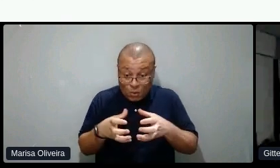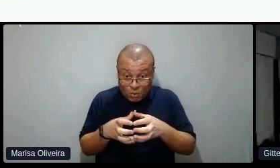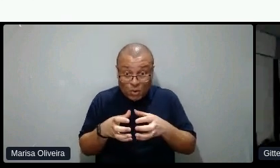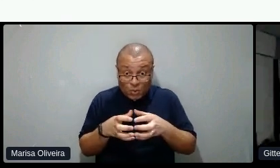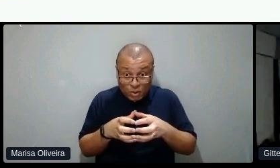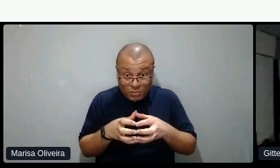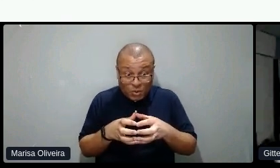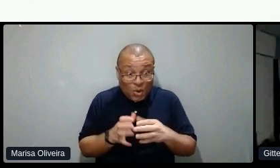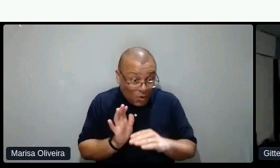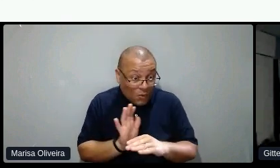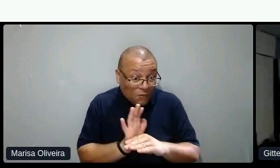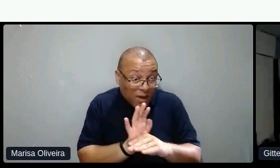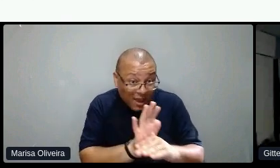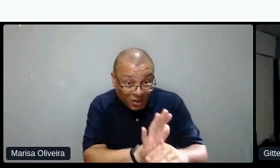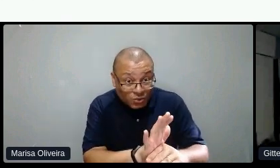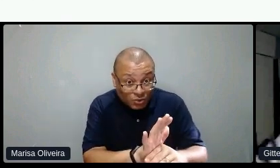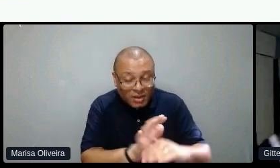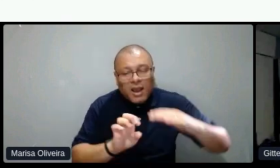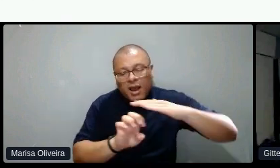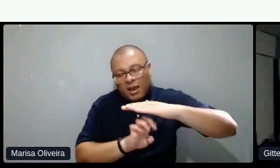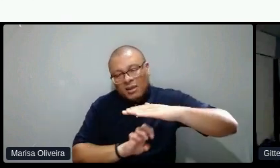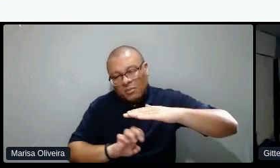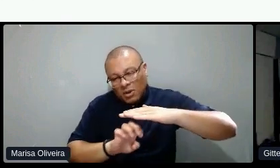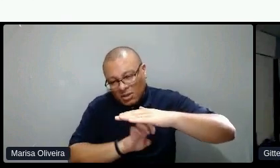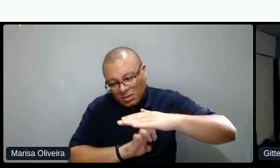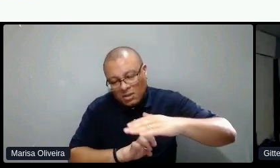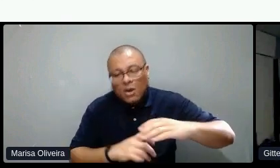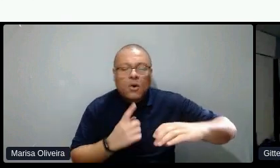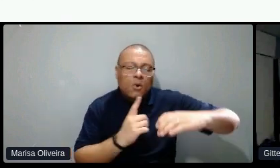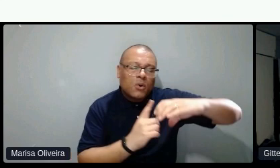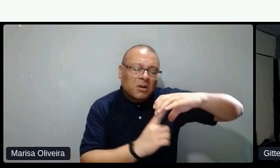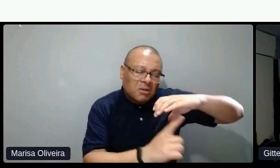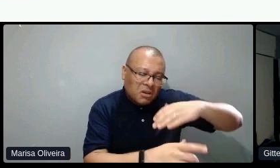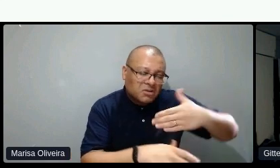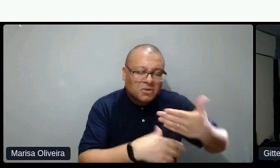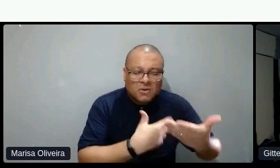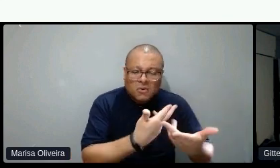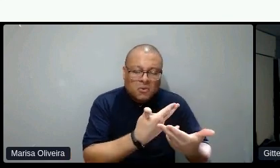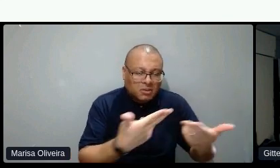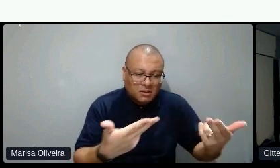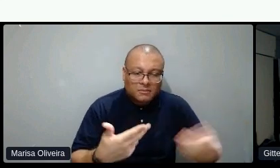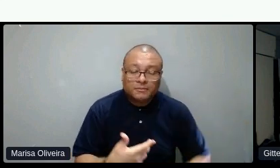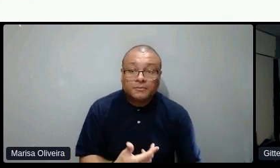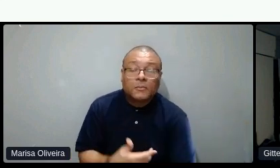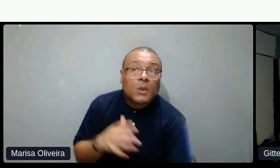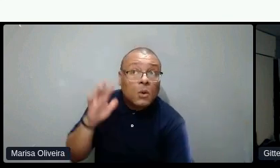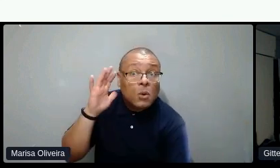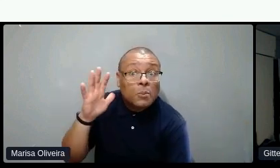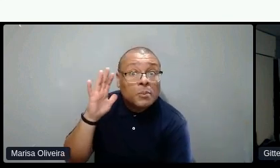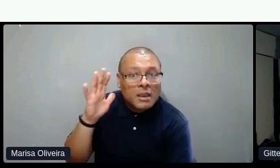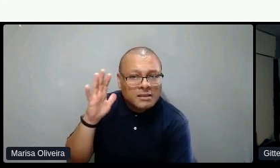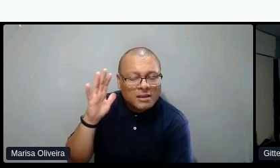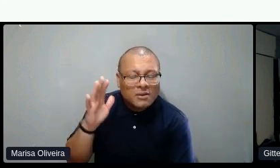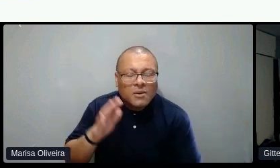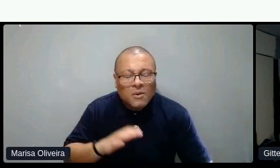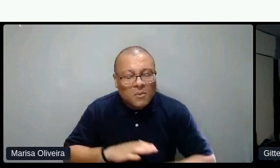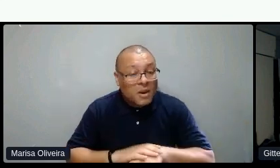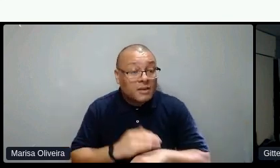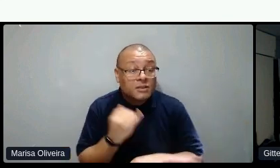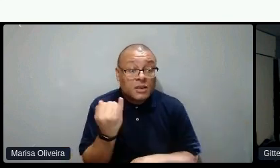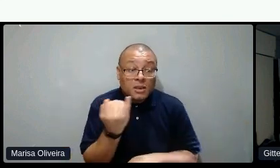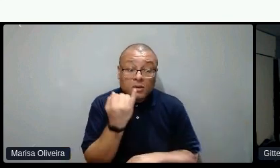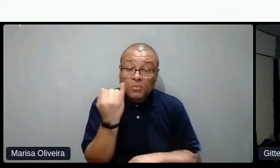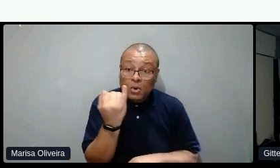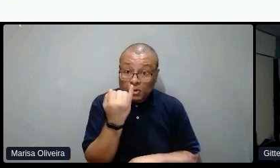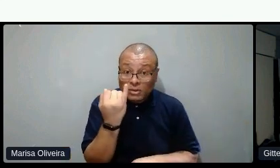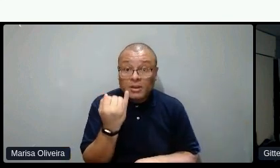does that have on the company or on the product that they're working on? But the thing that was the single most important thing was